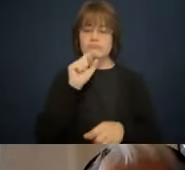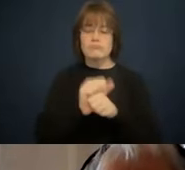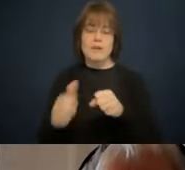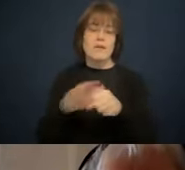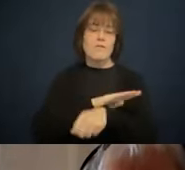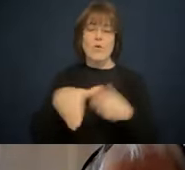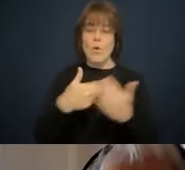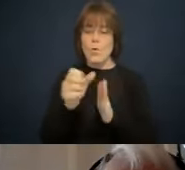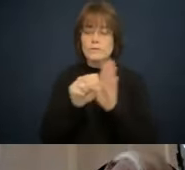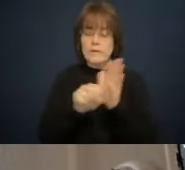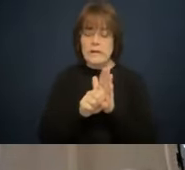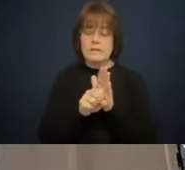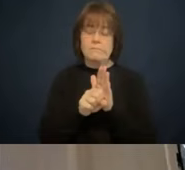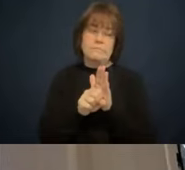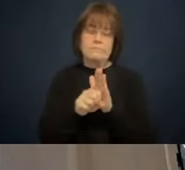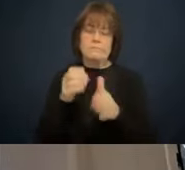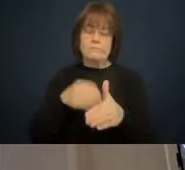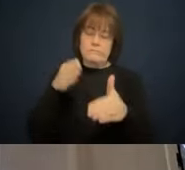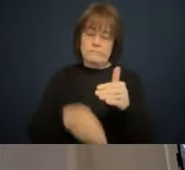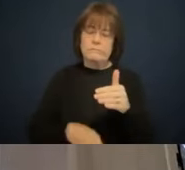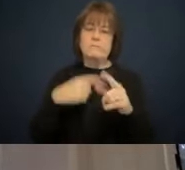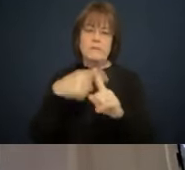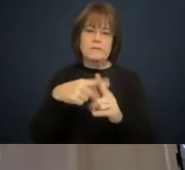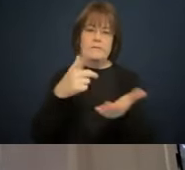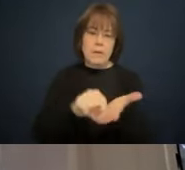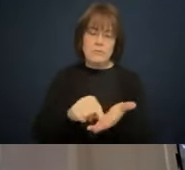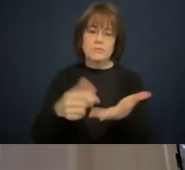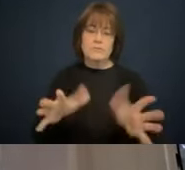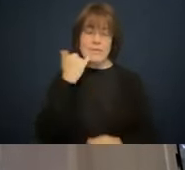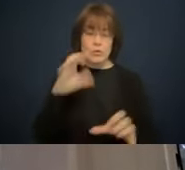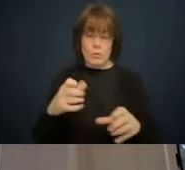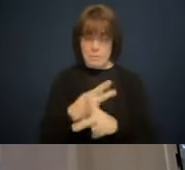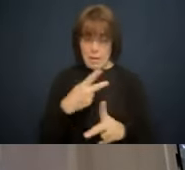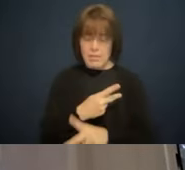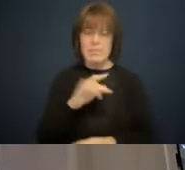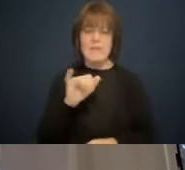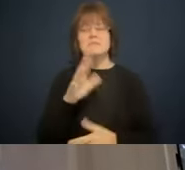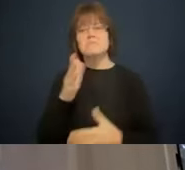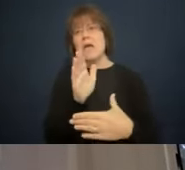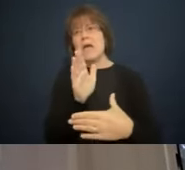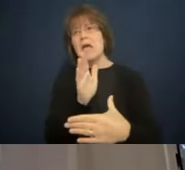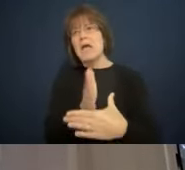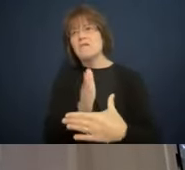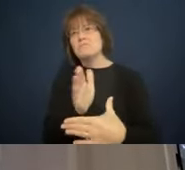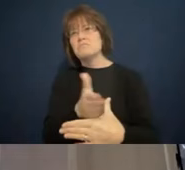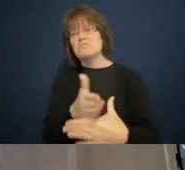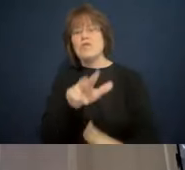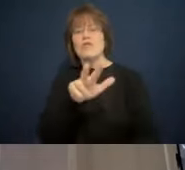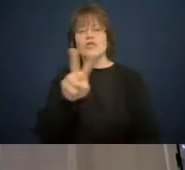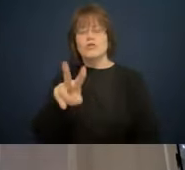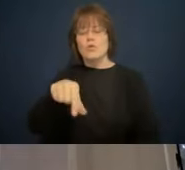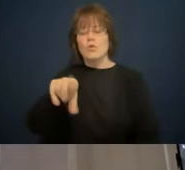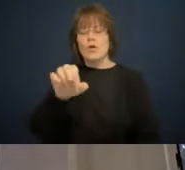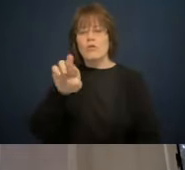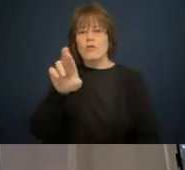entire state were completed and published. And if you do the math, that comes out to an average of 32 quadrangles per